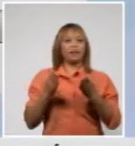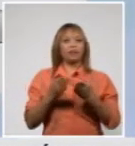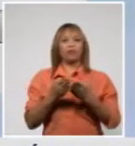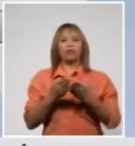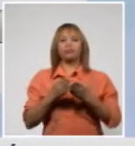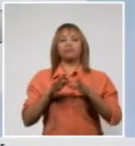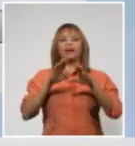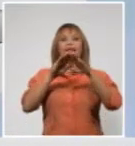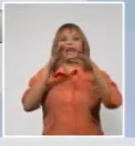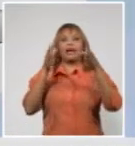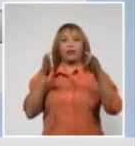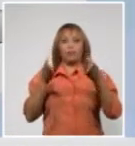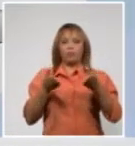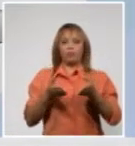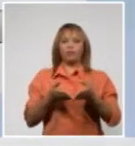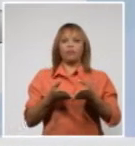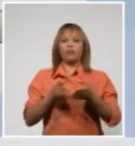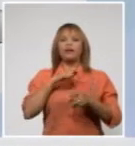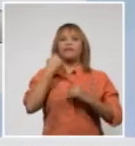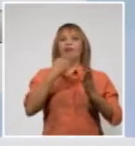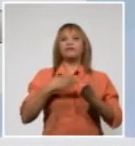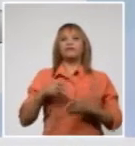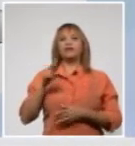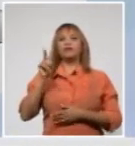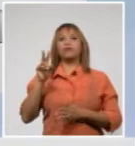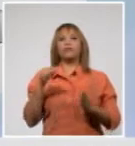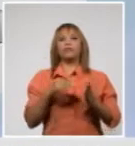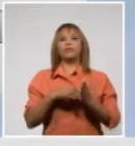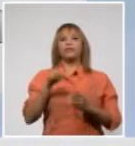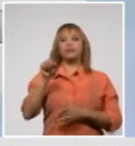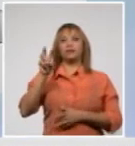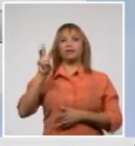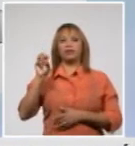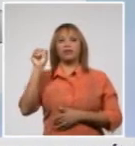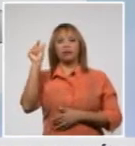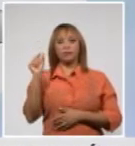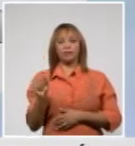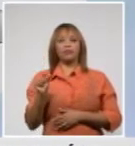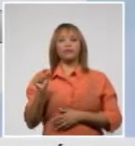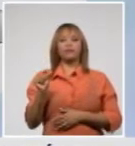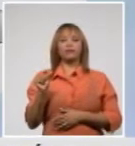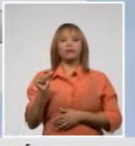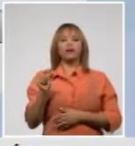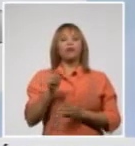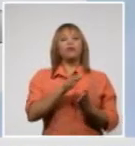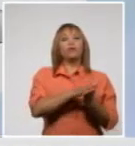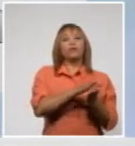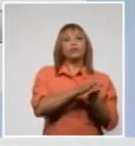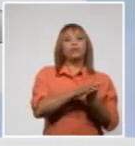111,590 cases reported yesterday, for a total of